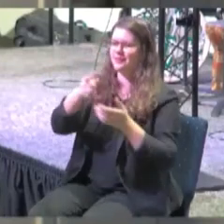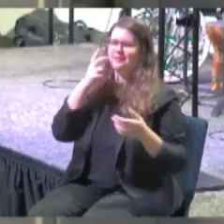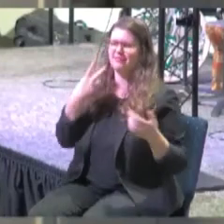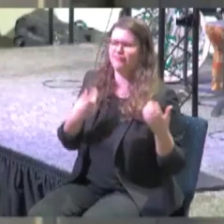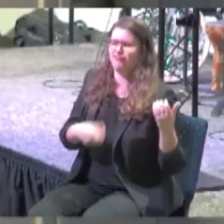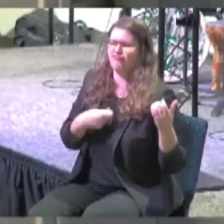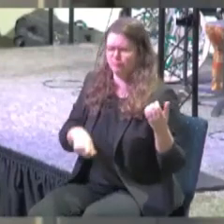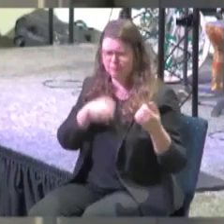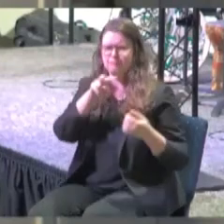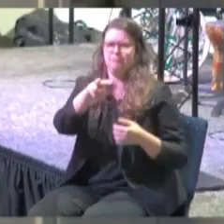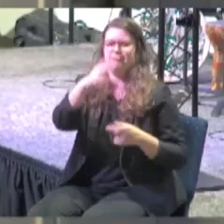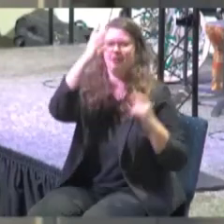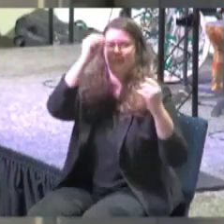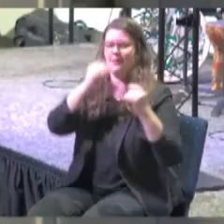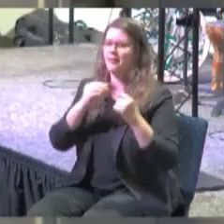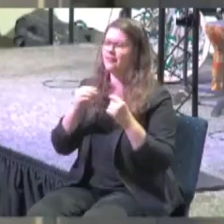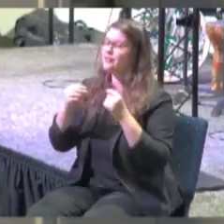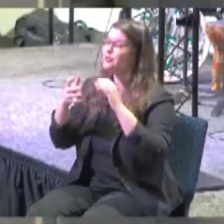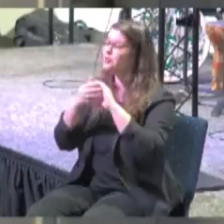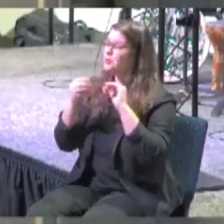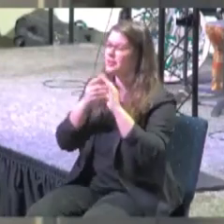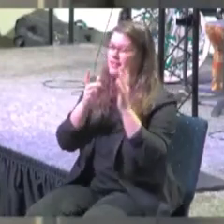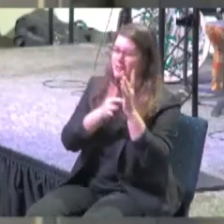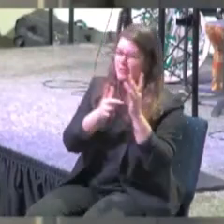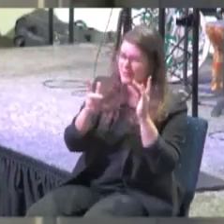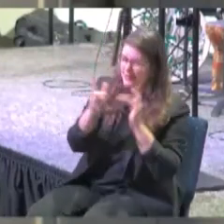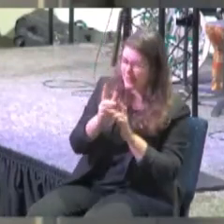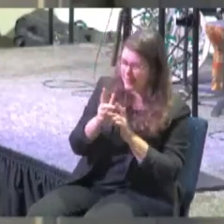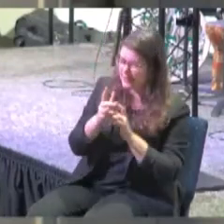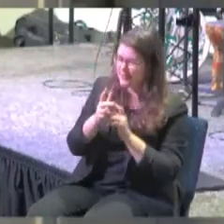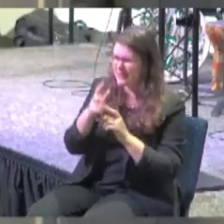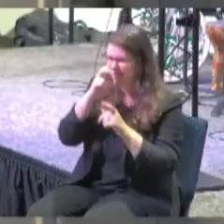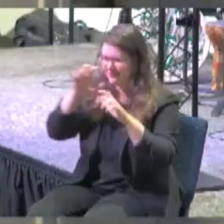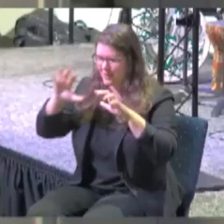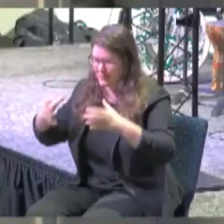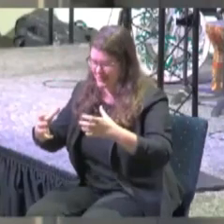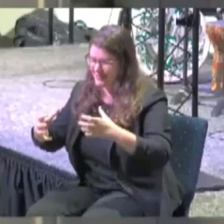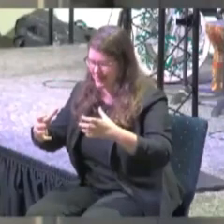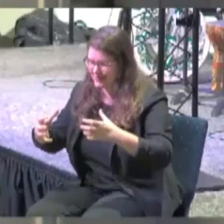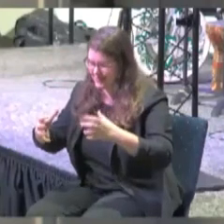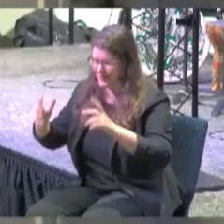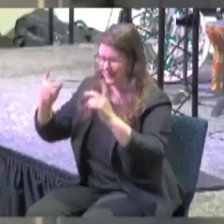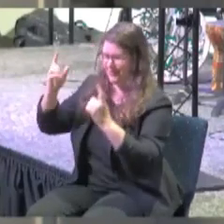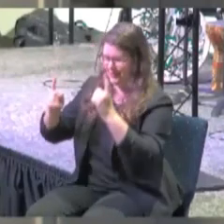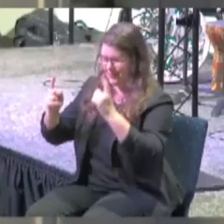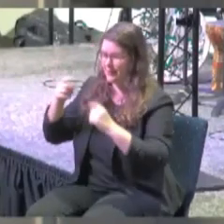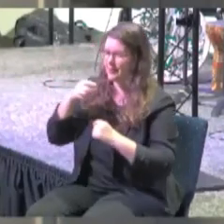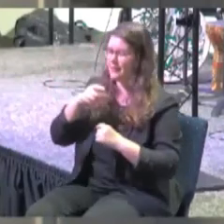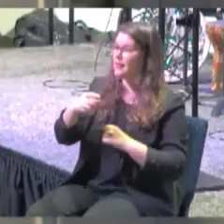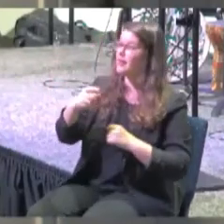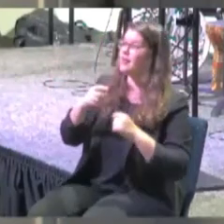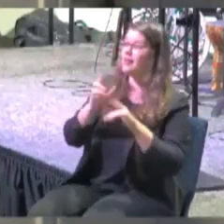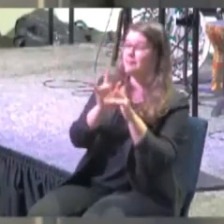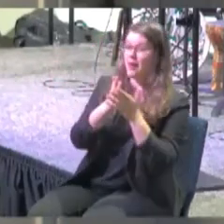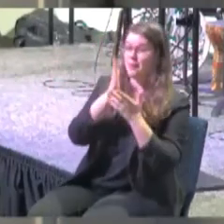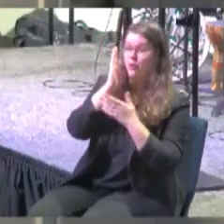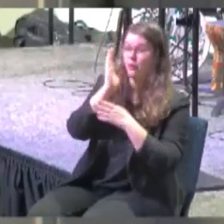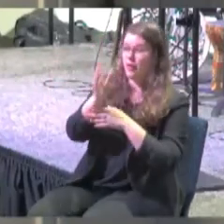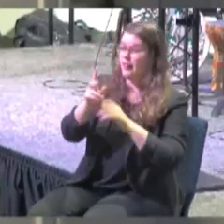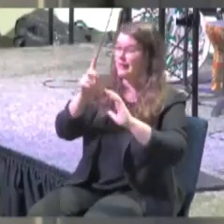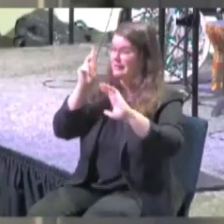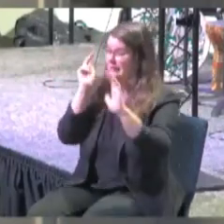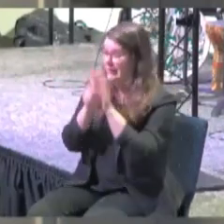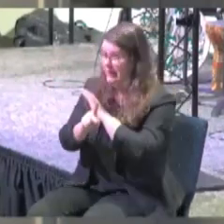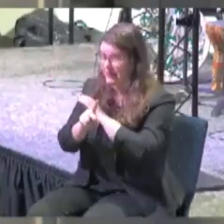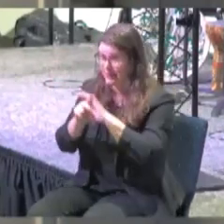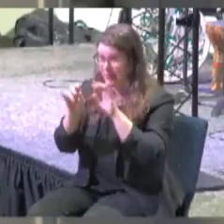Pharisees. And it seems to me that when you're saying you want to go kill idols, it's very important to be